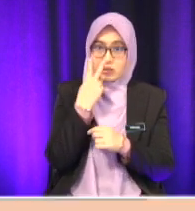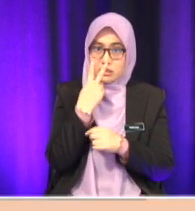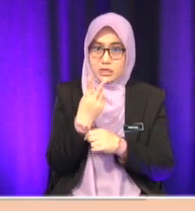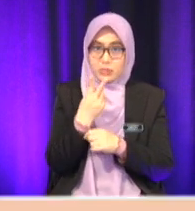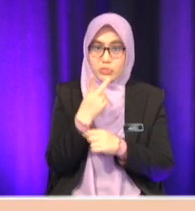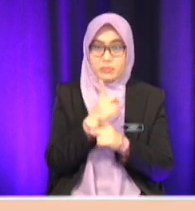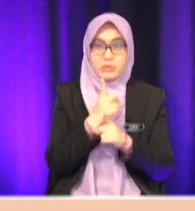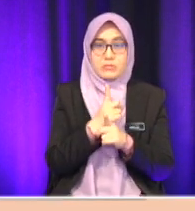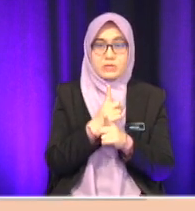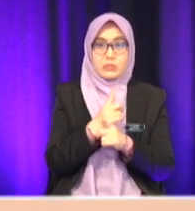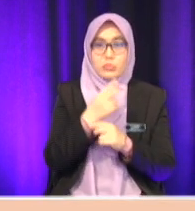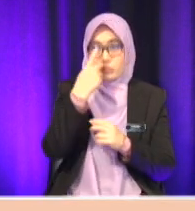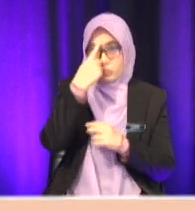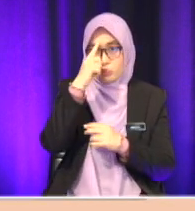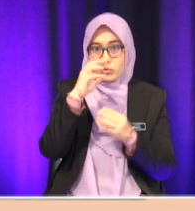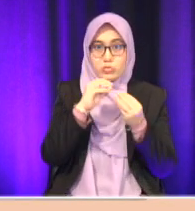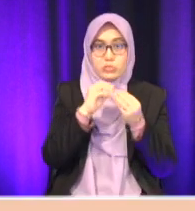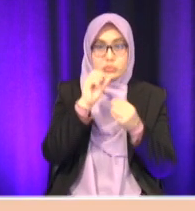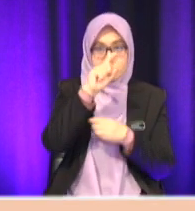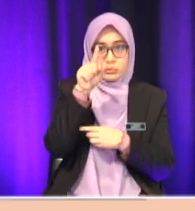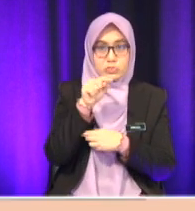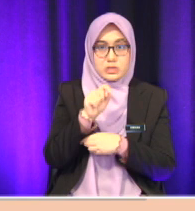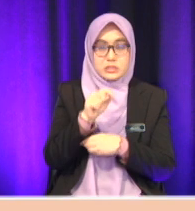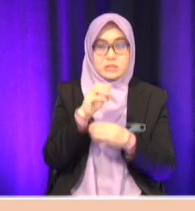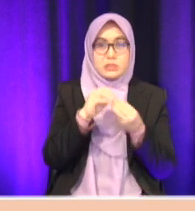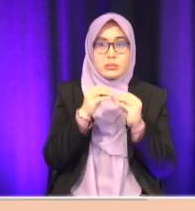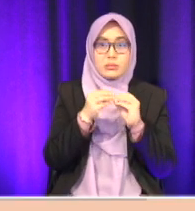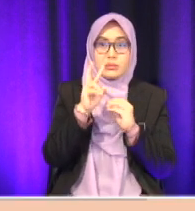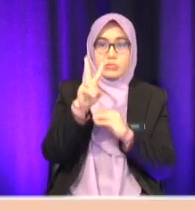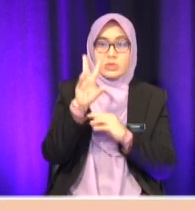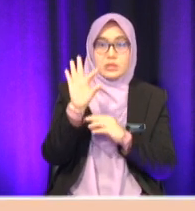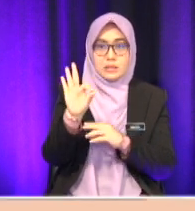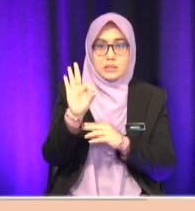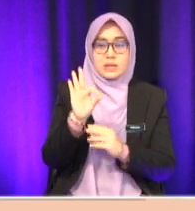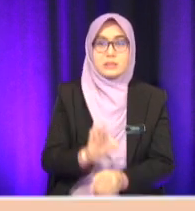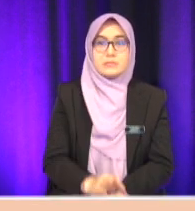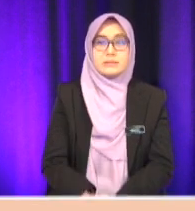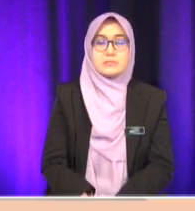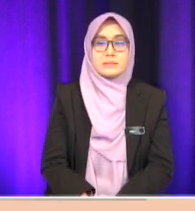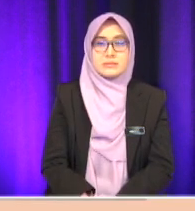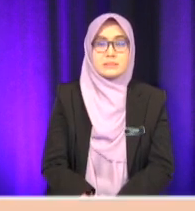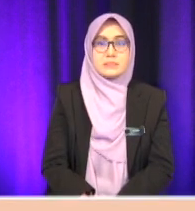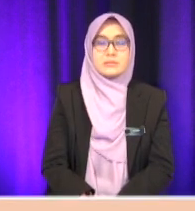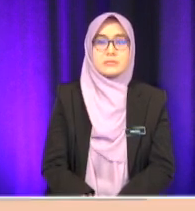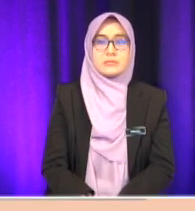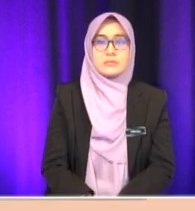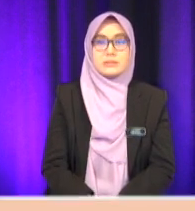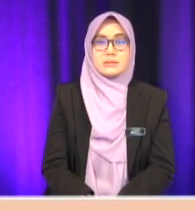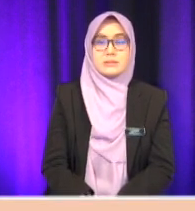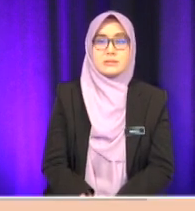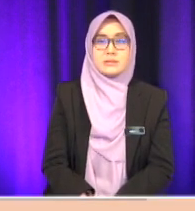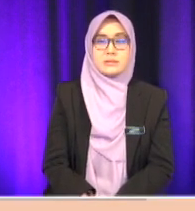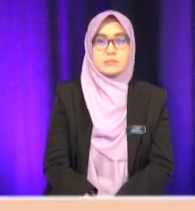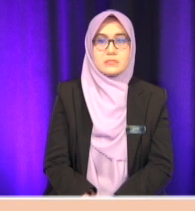answer for number 29? Is it A, where we are talking about listening to views and ideas of people? And